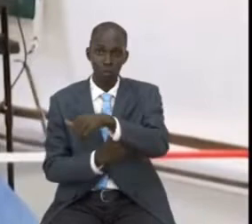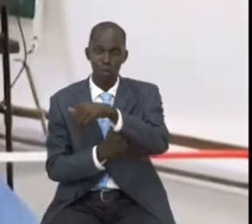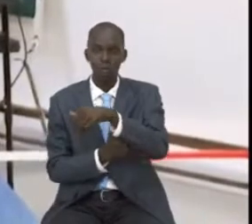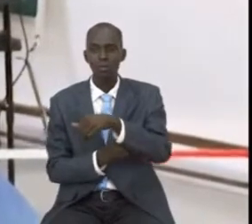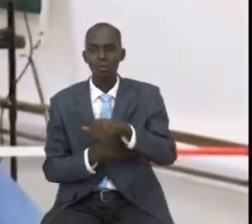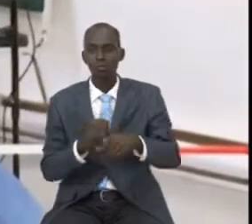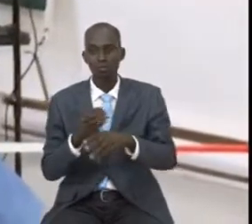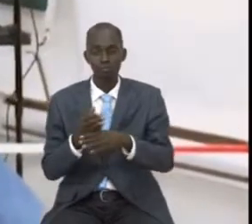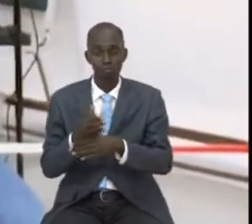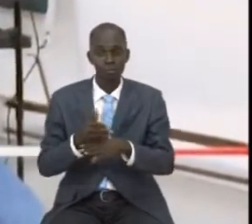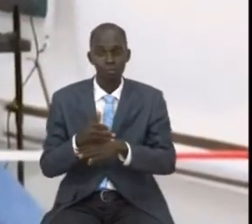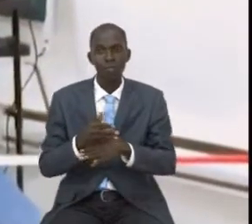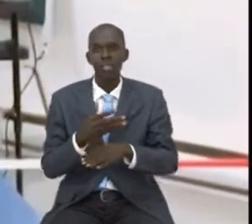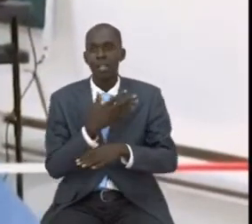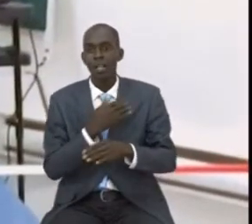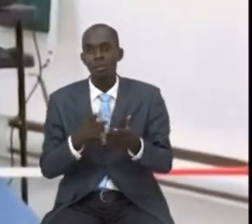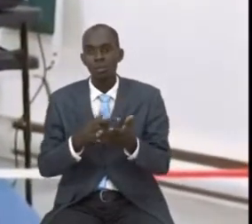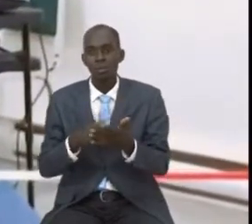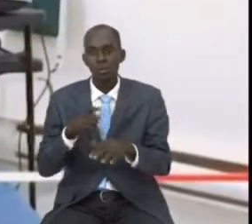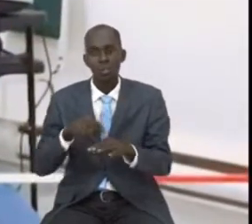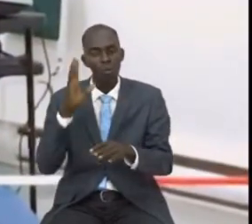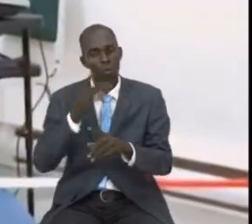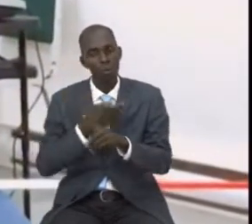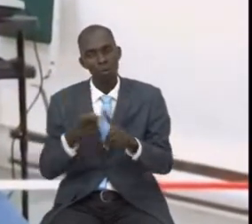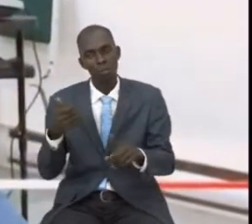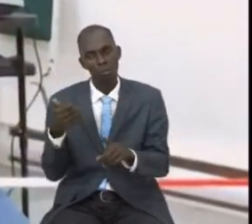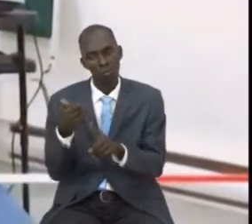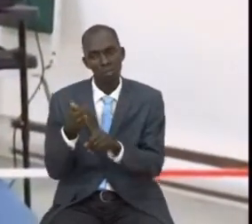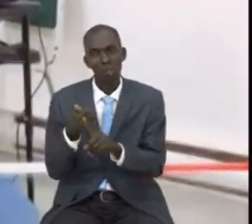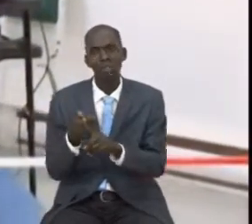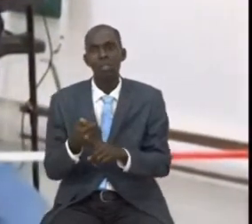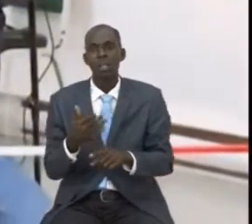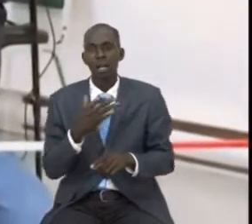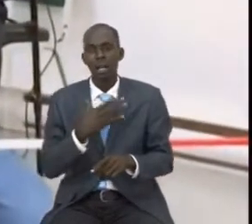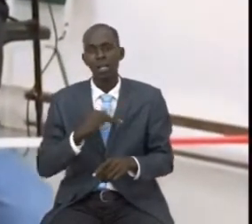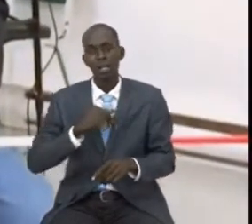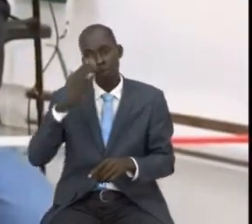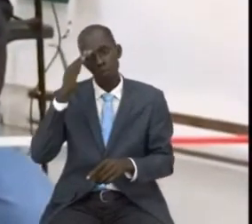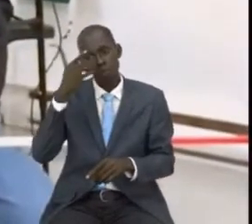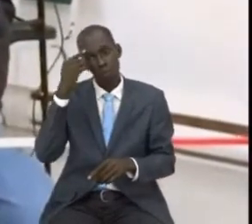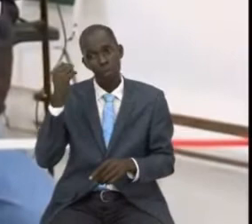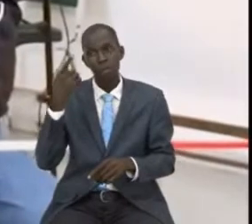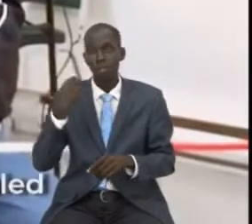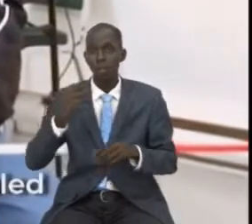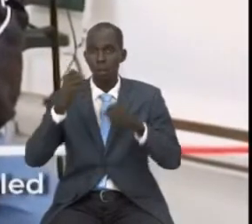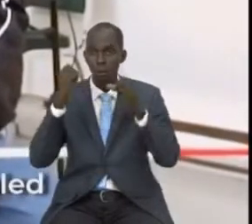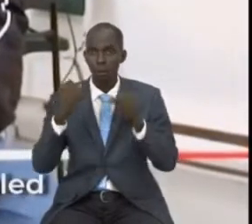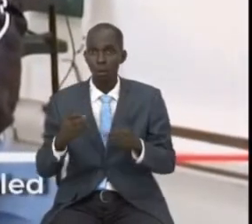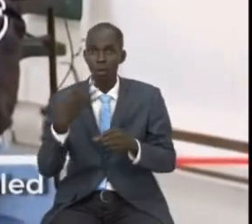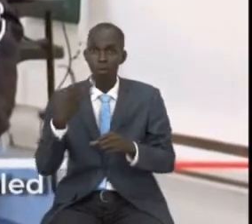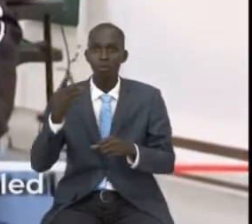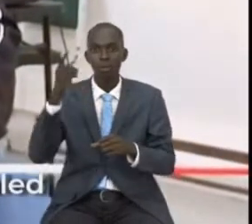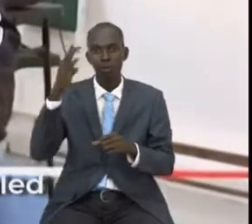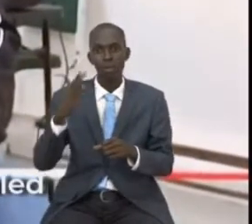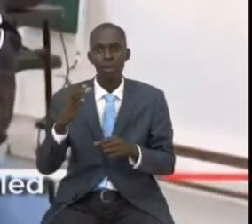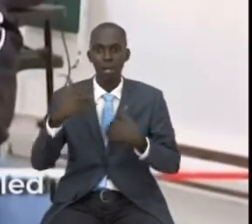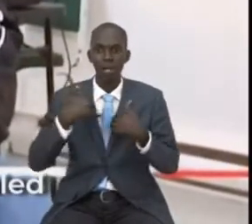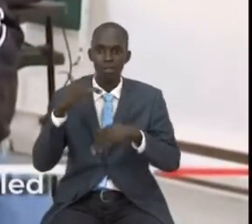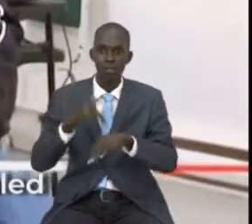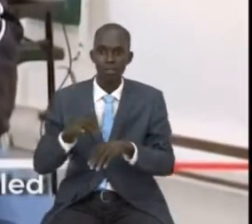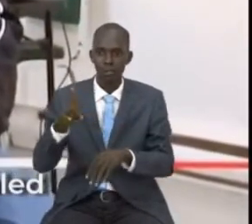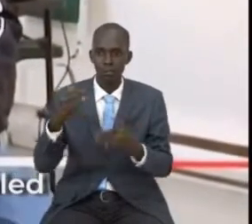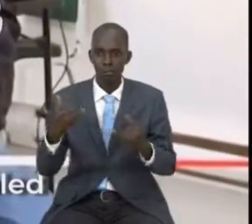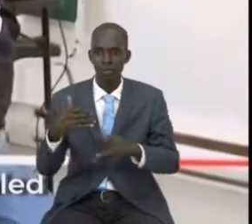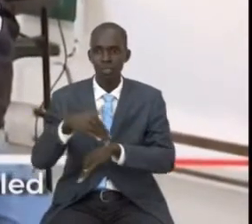sometimes he would hurt himself. And I know because the power of God had touched him